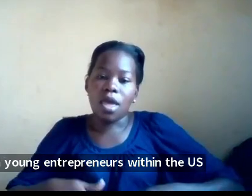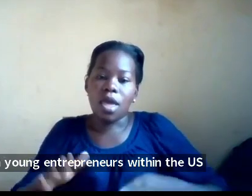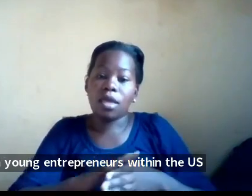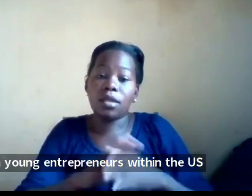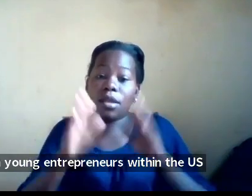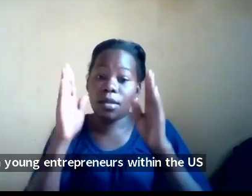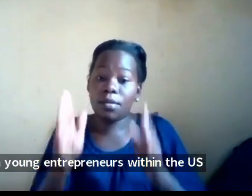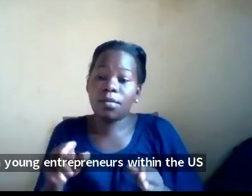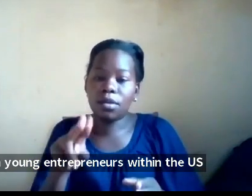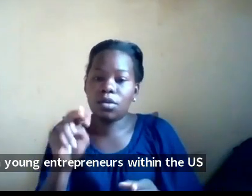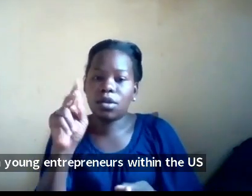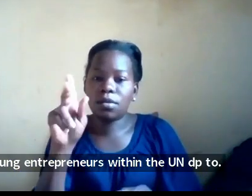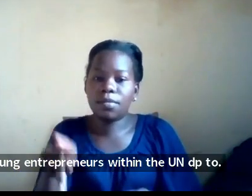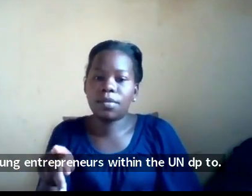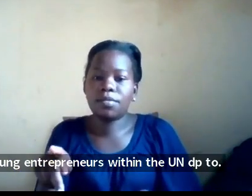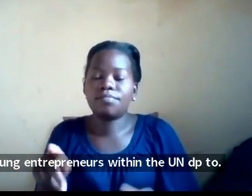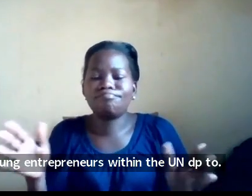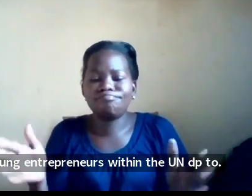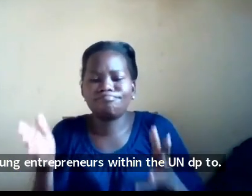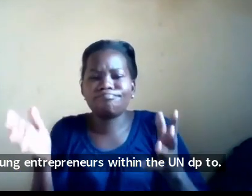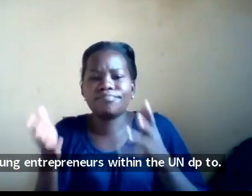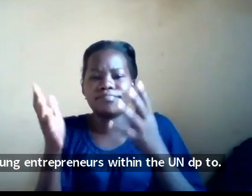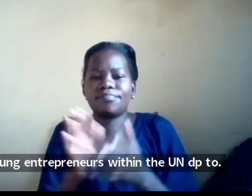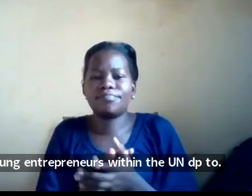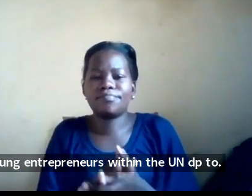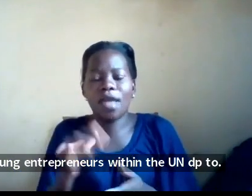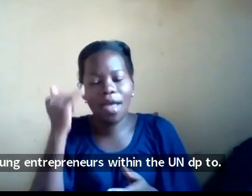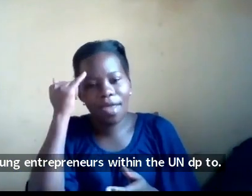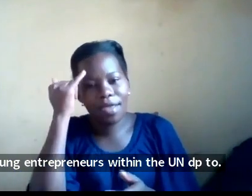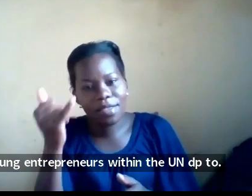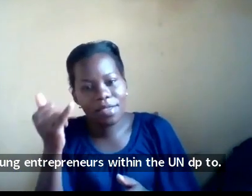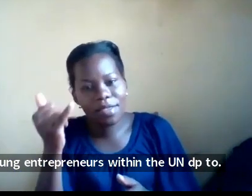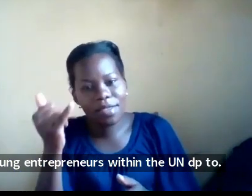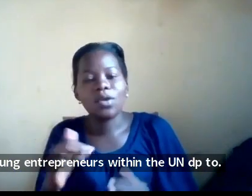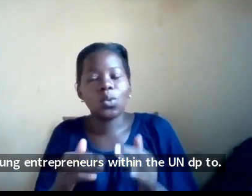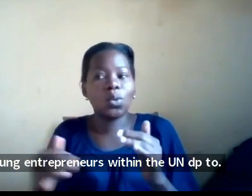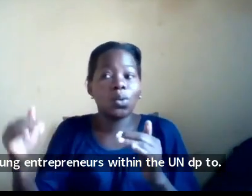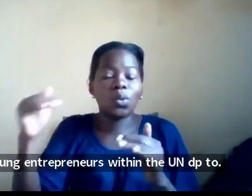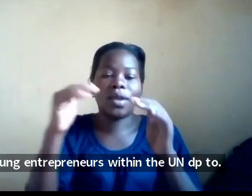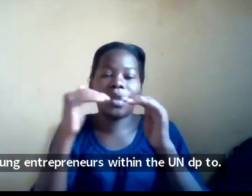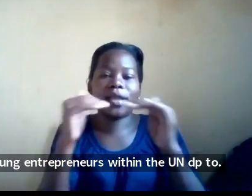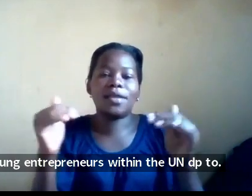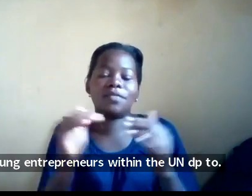to elevate them, make sure that their ideas have gone to the next level,